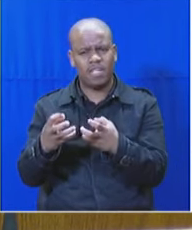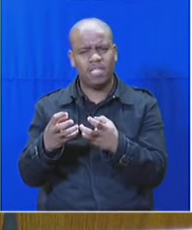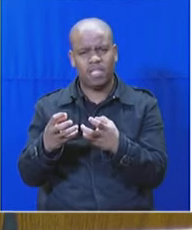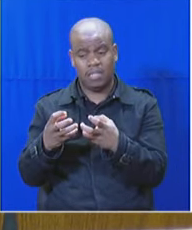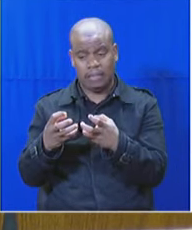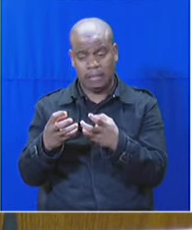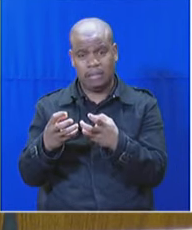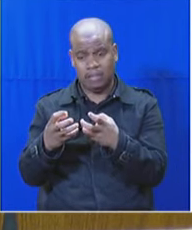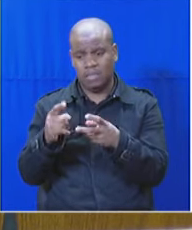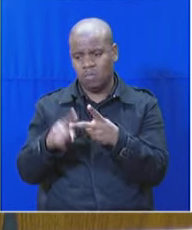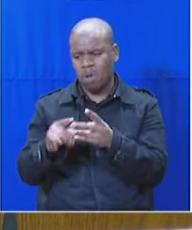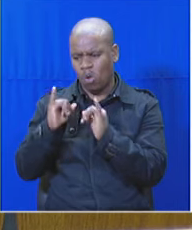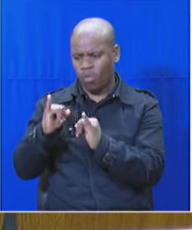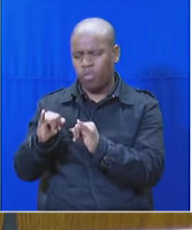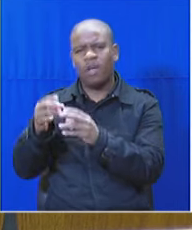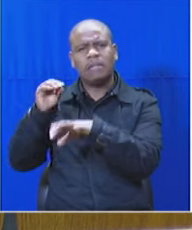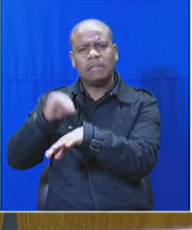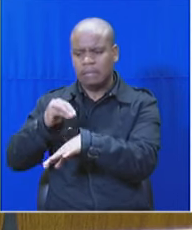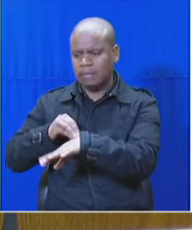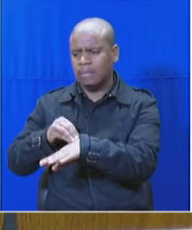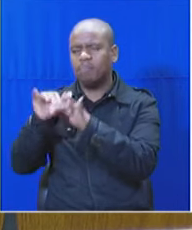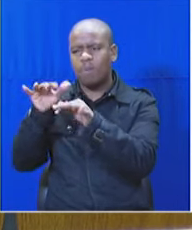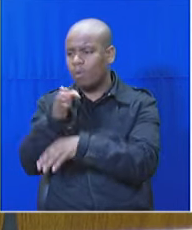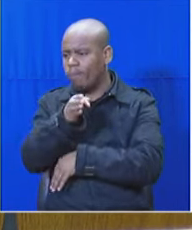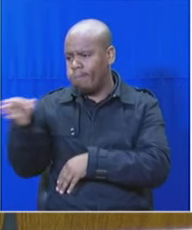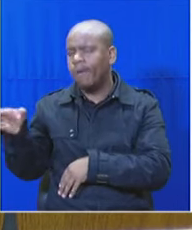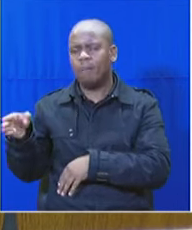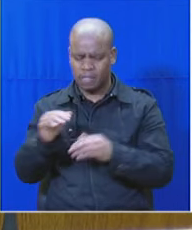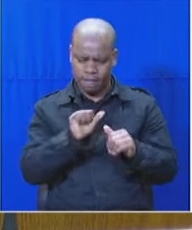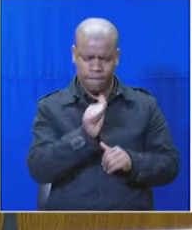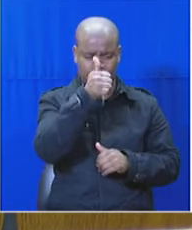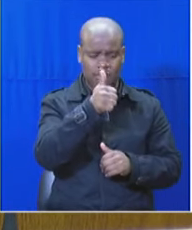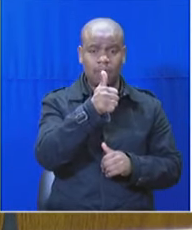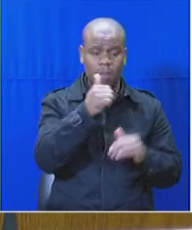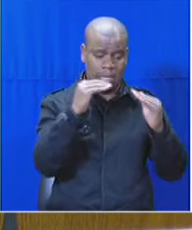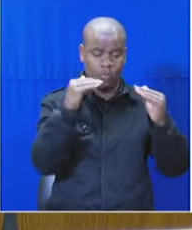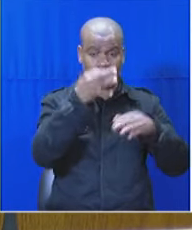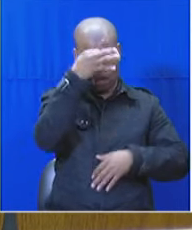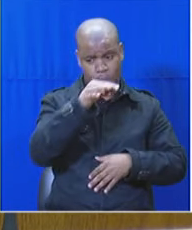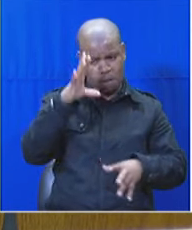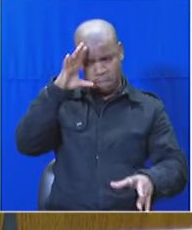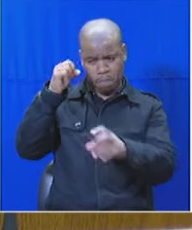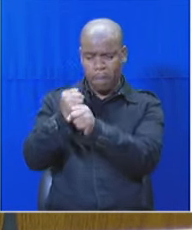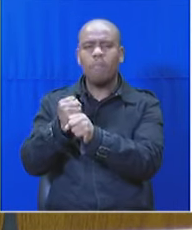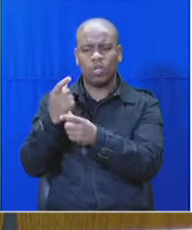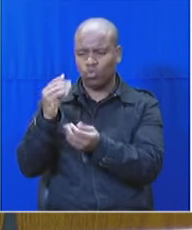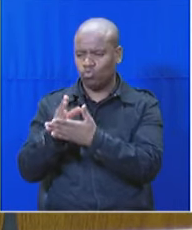government." In pursuit of the targets and actions of the NDP, the department developed the Rural